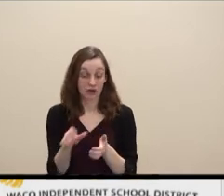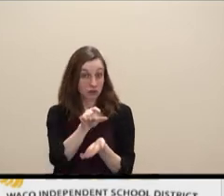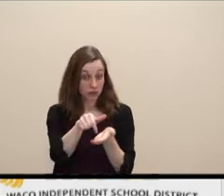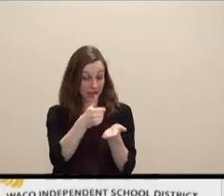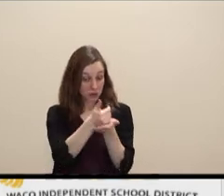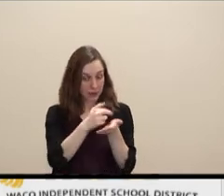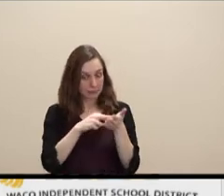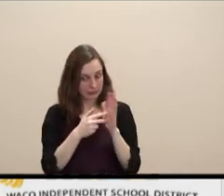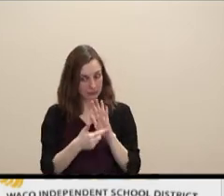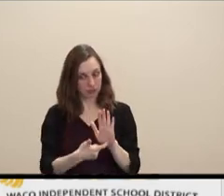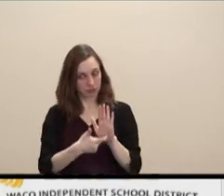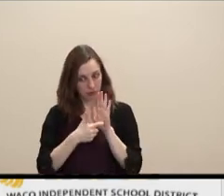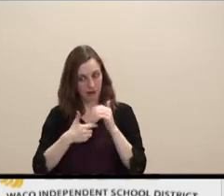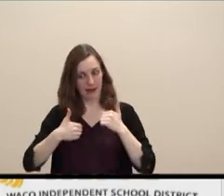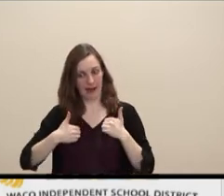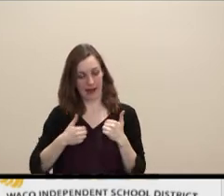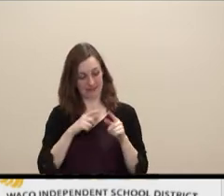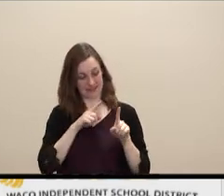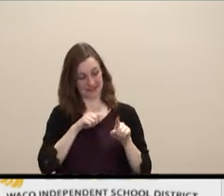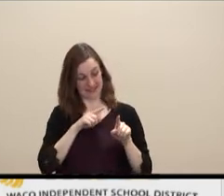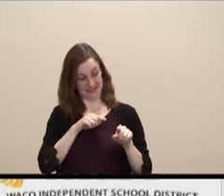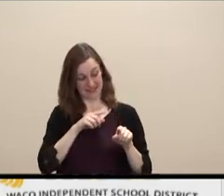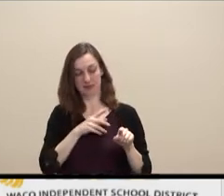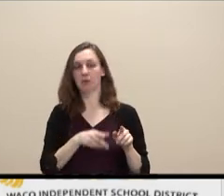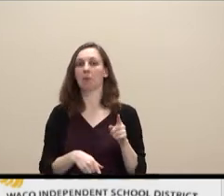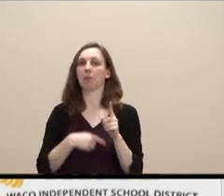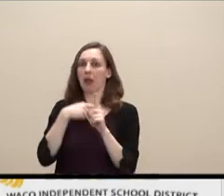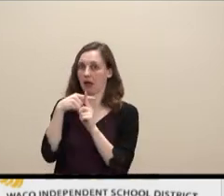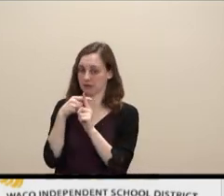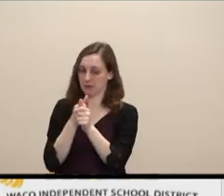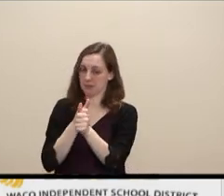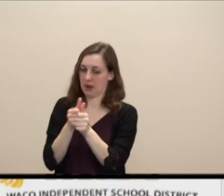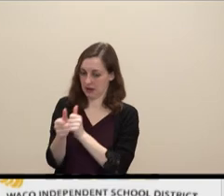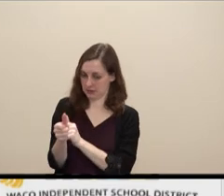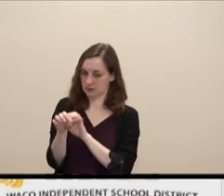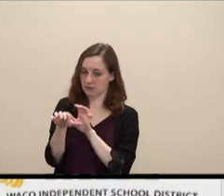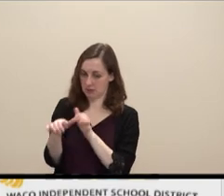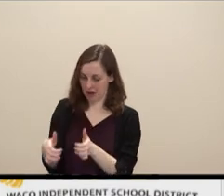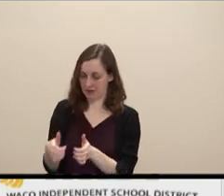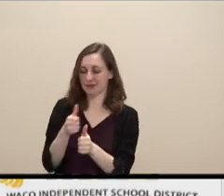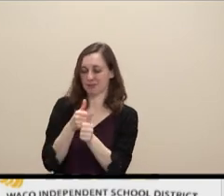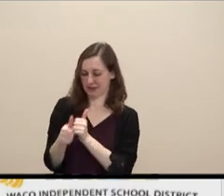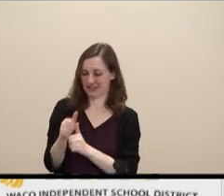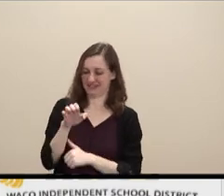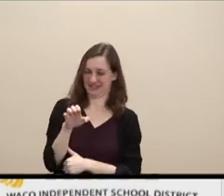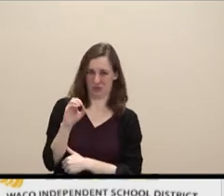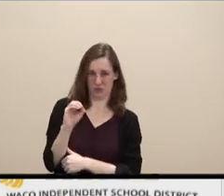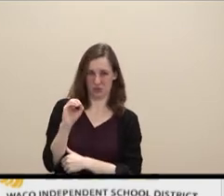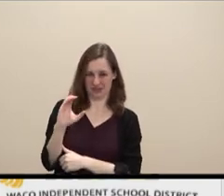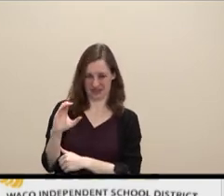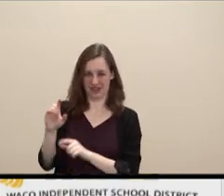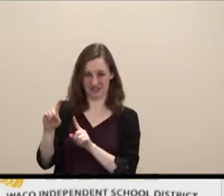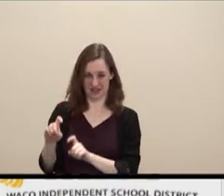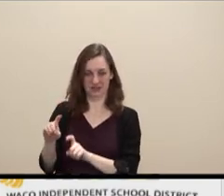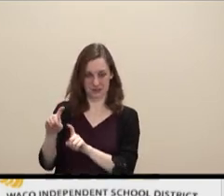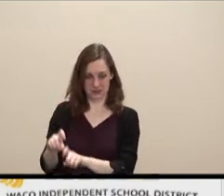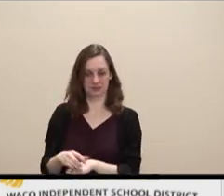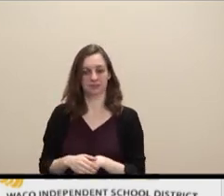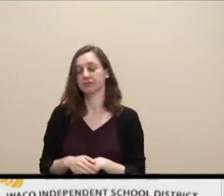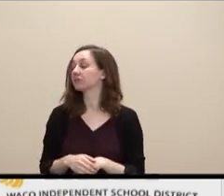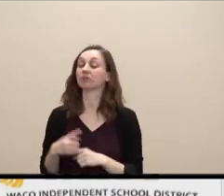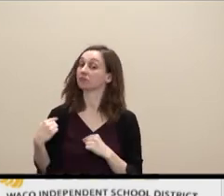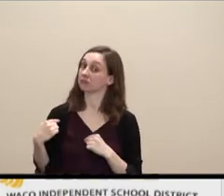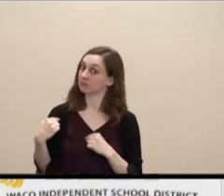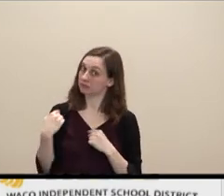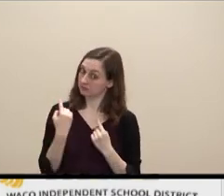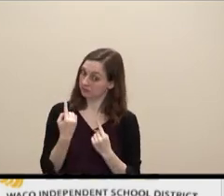combination of passing courses with attendance requirements and passing the EOC assessments. At this point right now, TEA